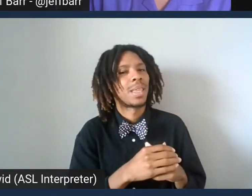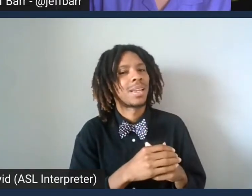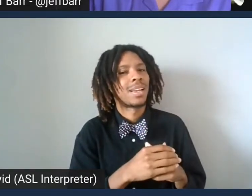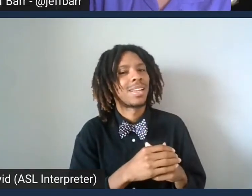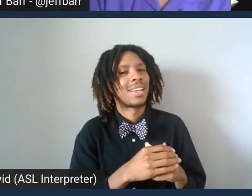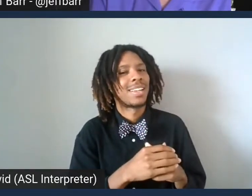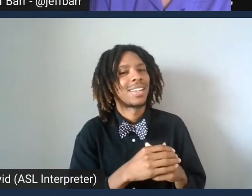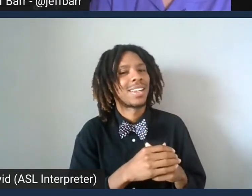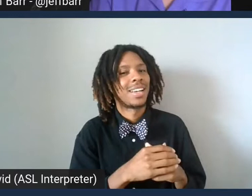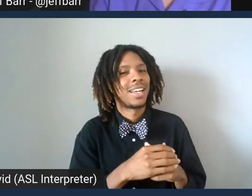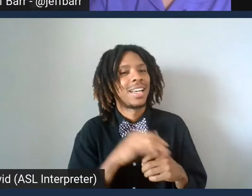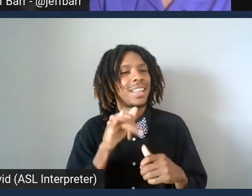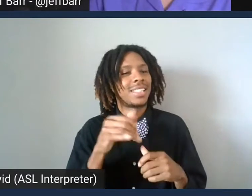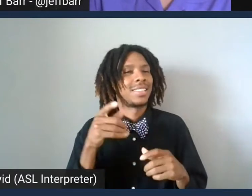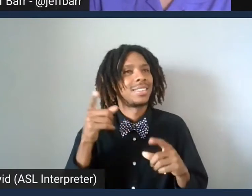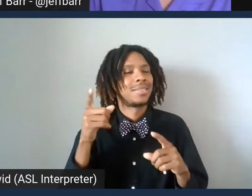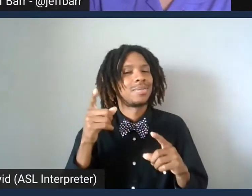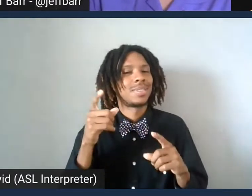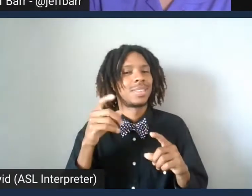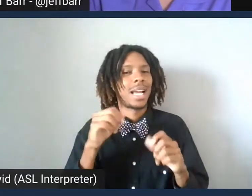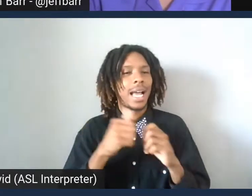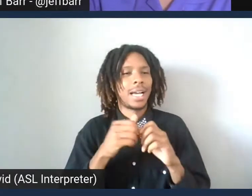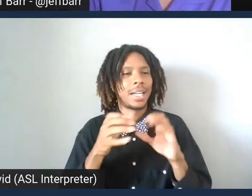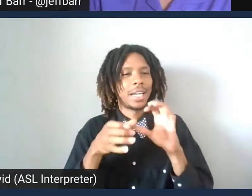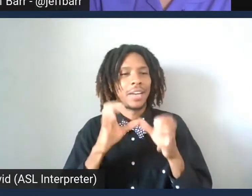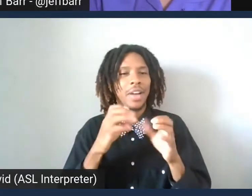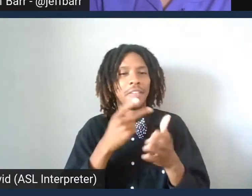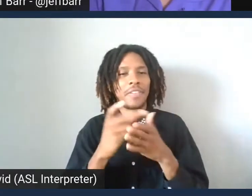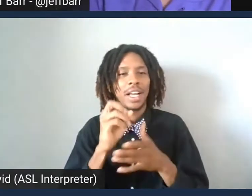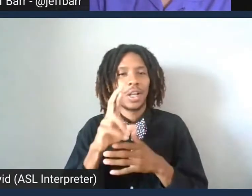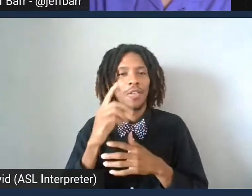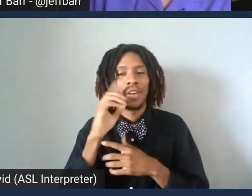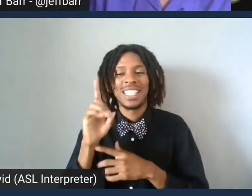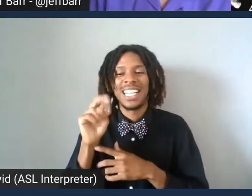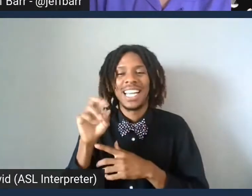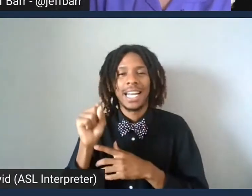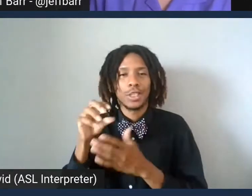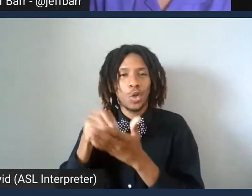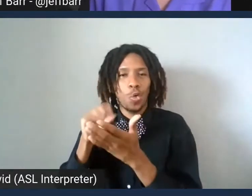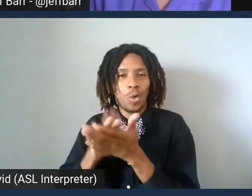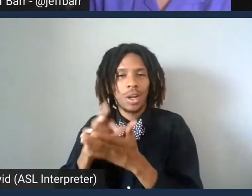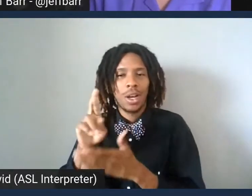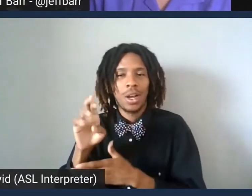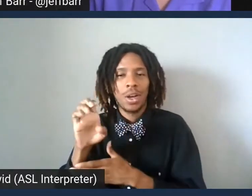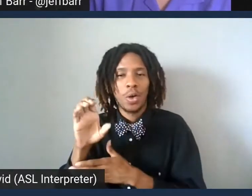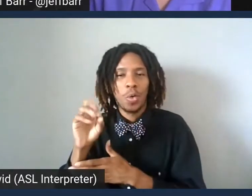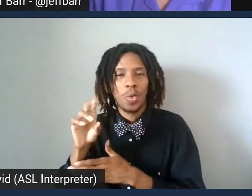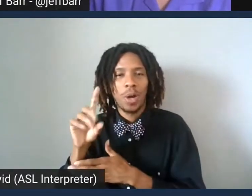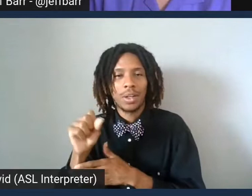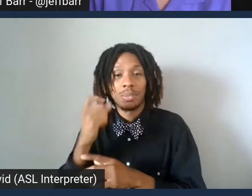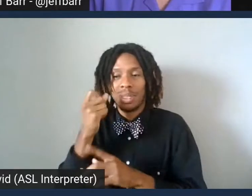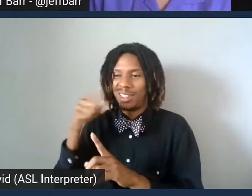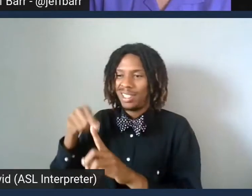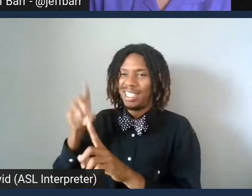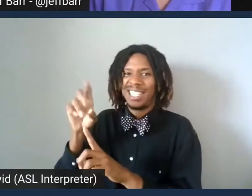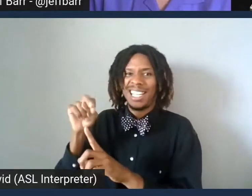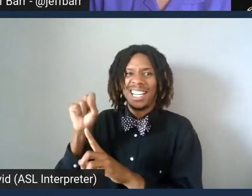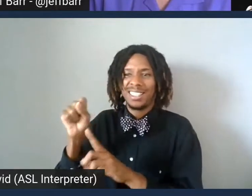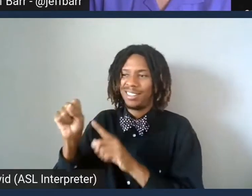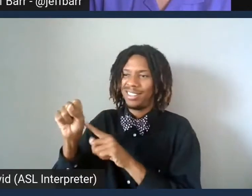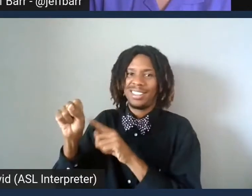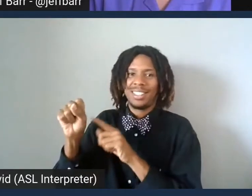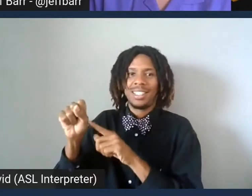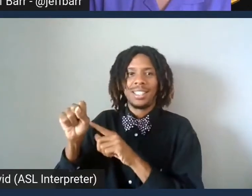this is a way to configure failover of DNS records. But then DNS itself is kind of the